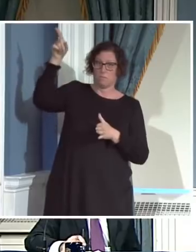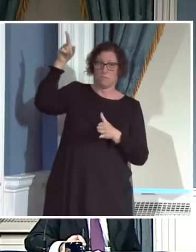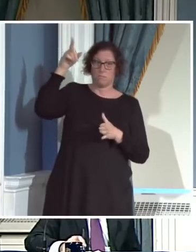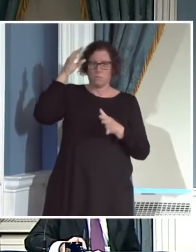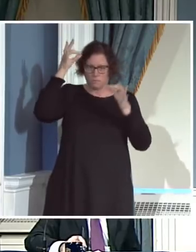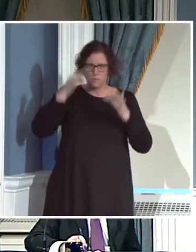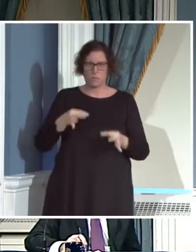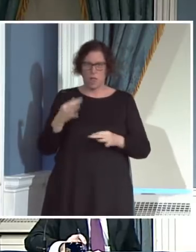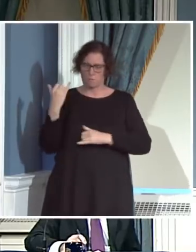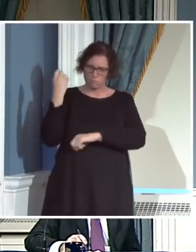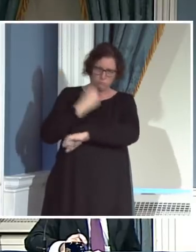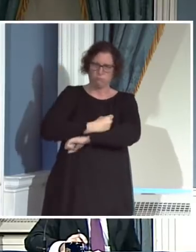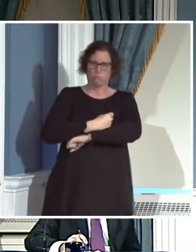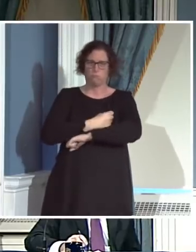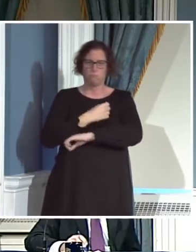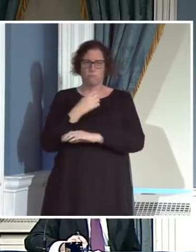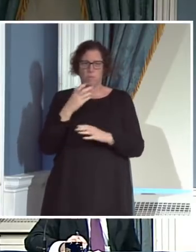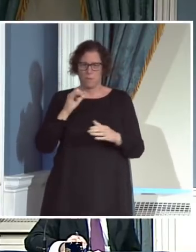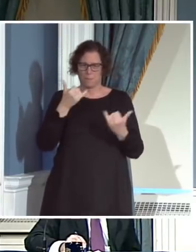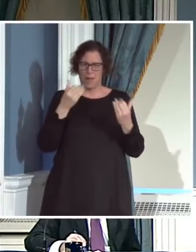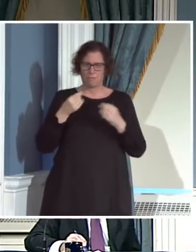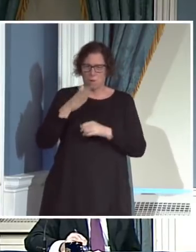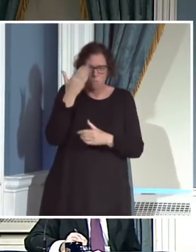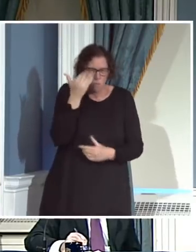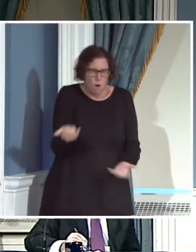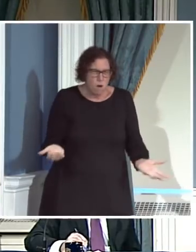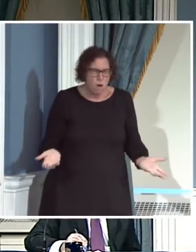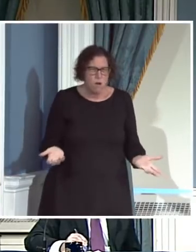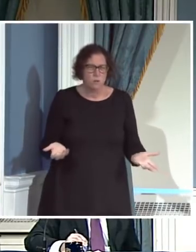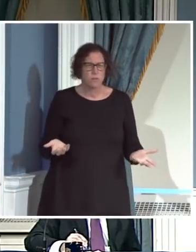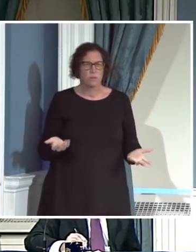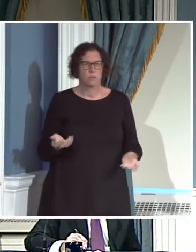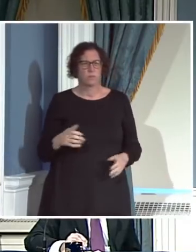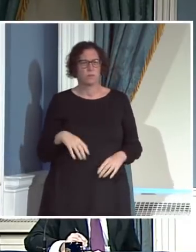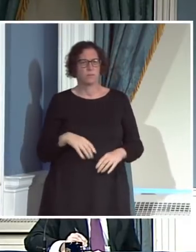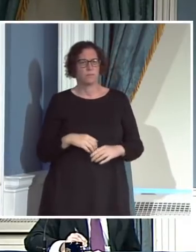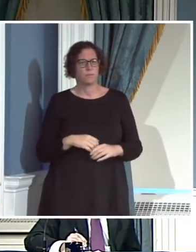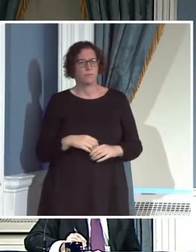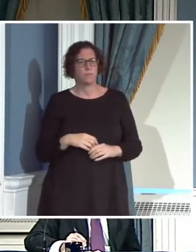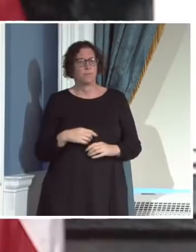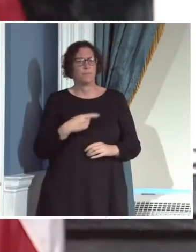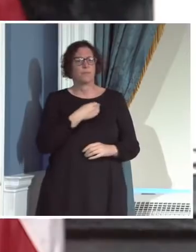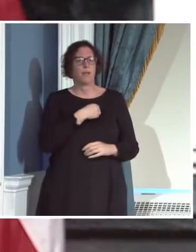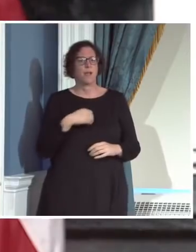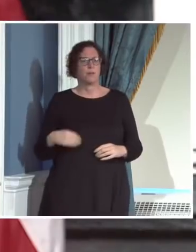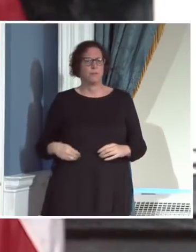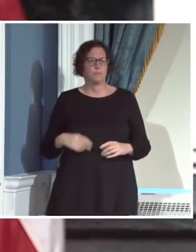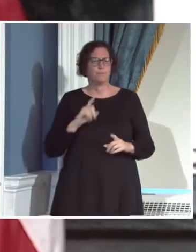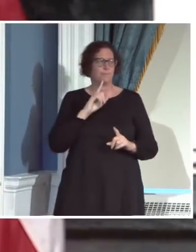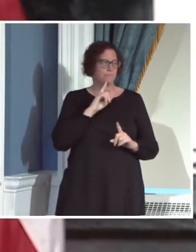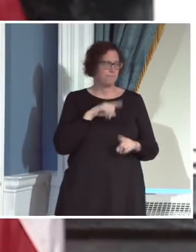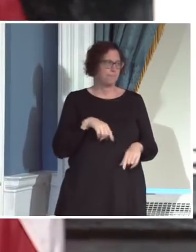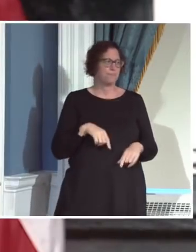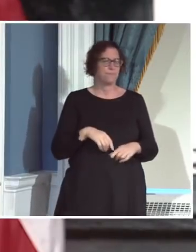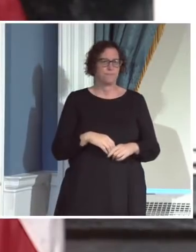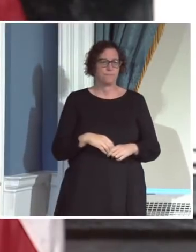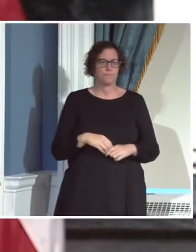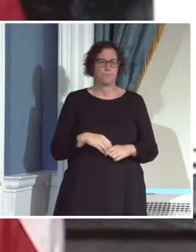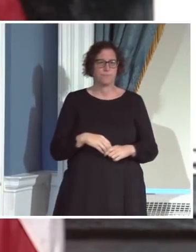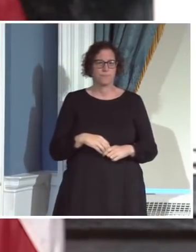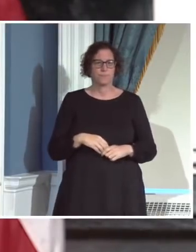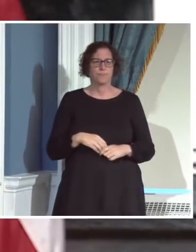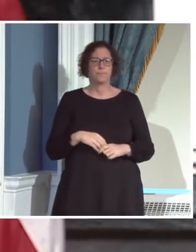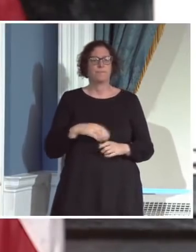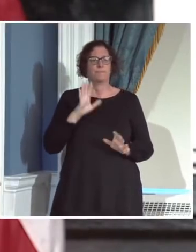latest example of you delaying tough decisions and leaving them up to the governor? Well, Julia, look, first of all, we're all working